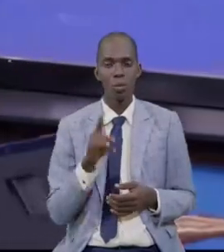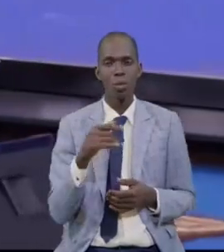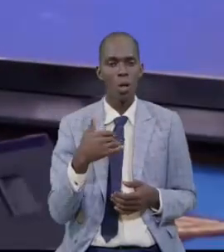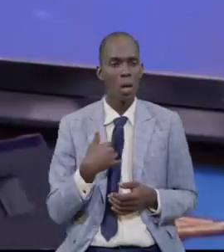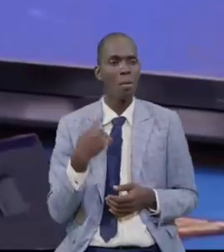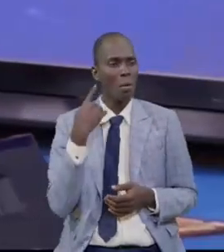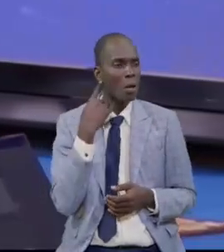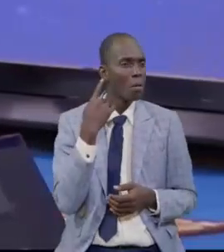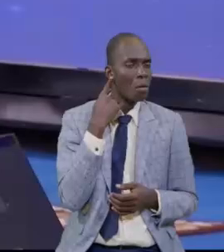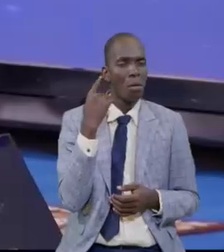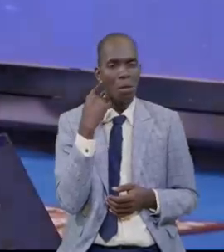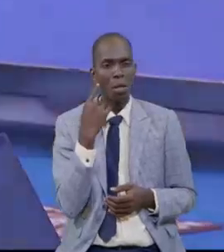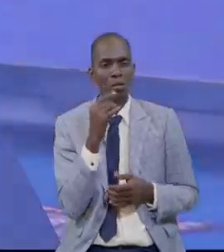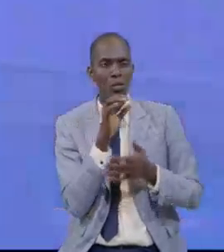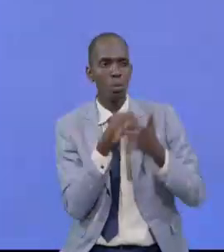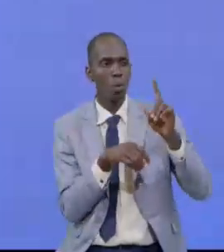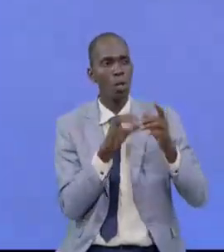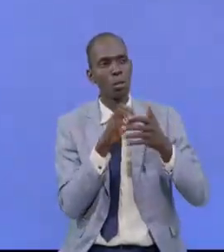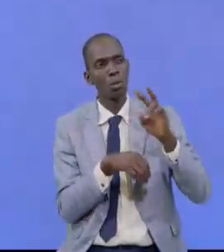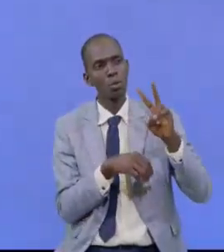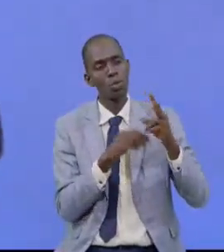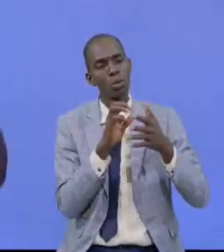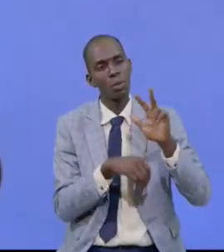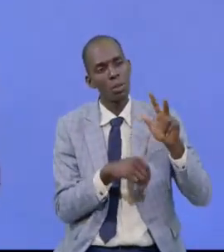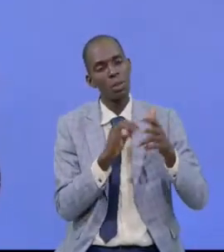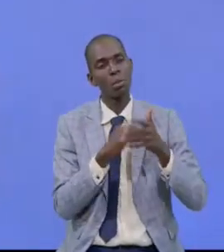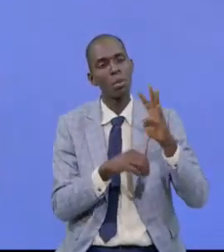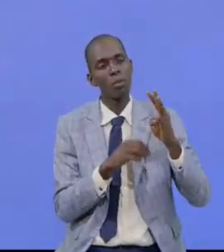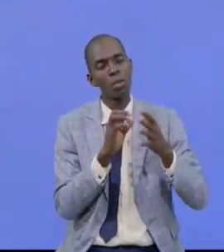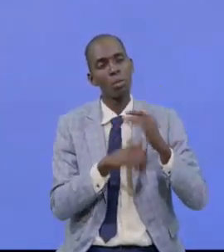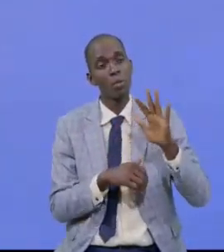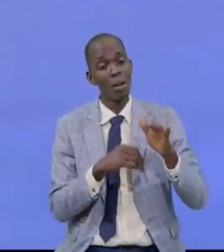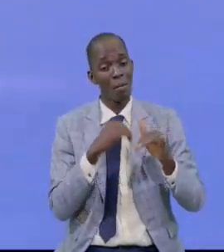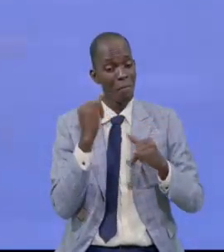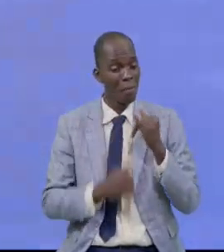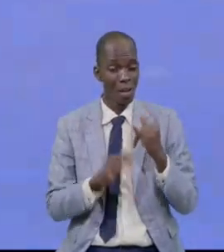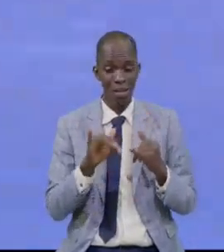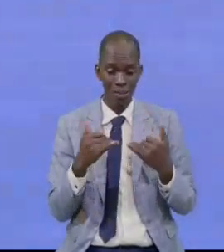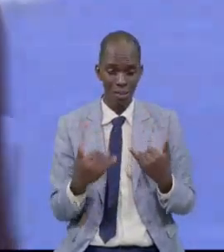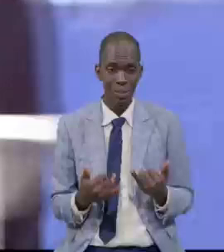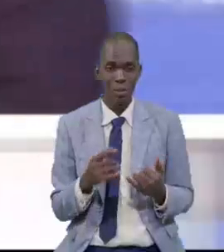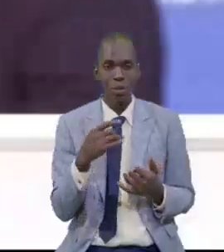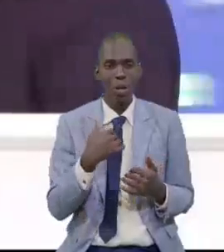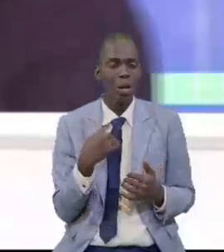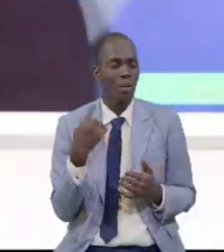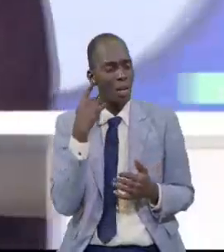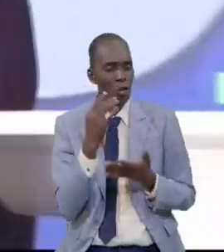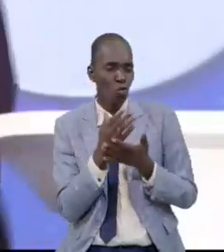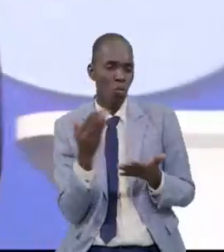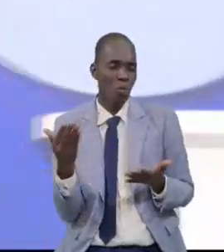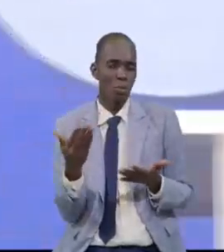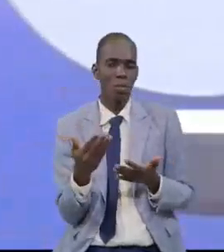1, chapter 2, chapter 3, chapter 4, chapter 5. Finally, you've heard some things, Thursday,